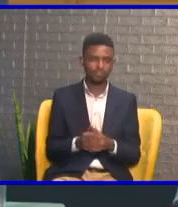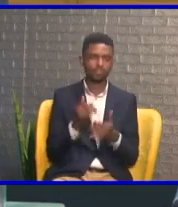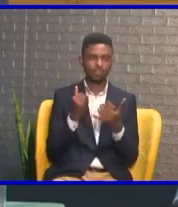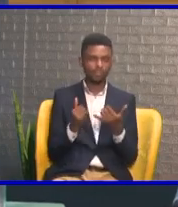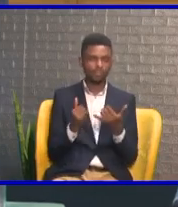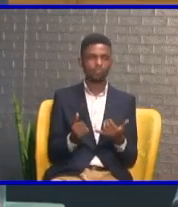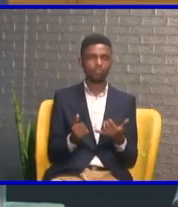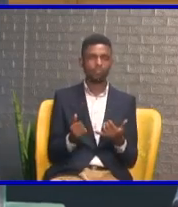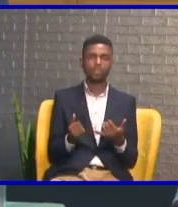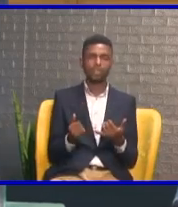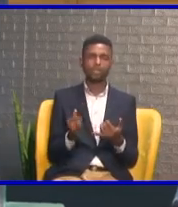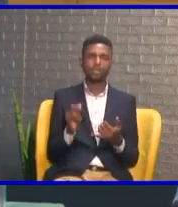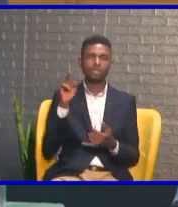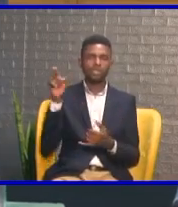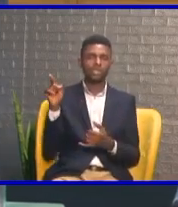well do?